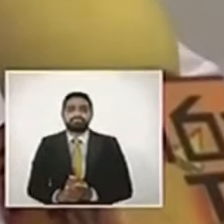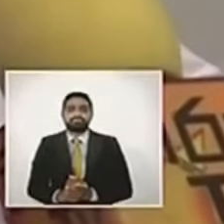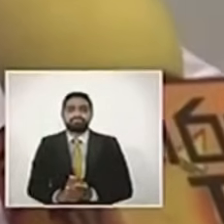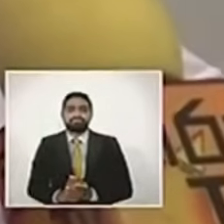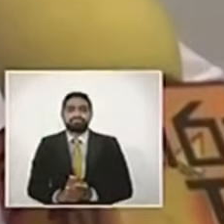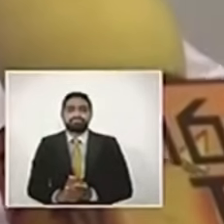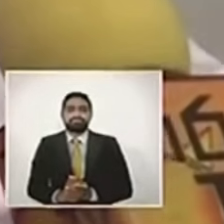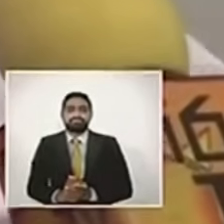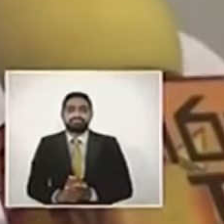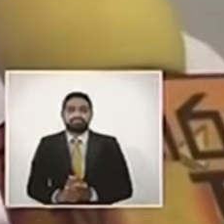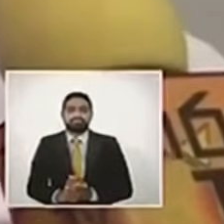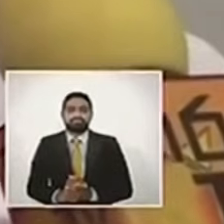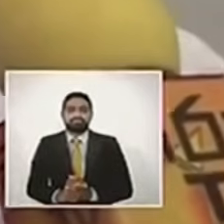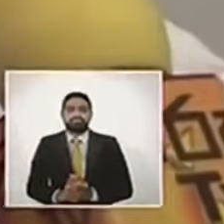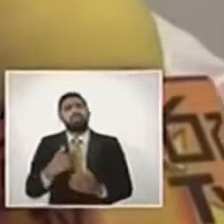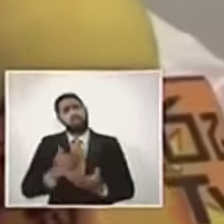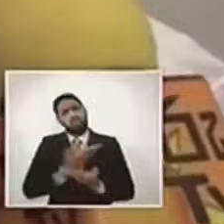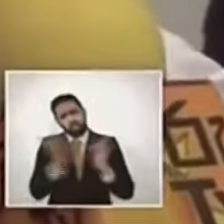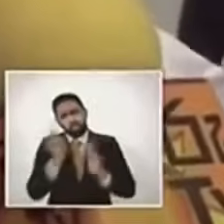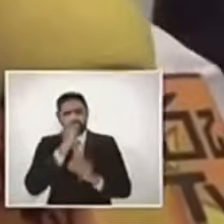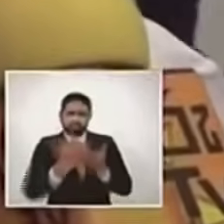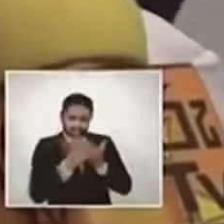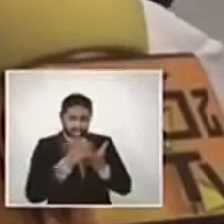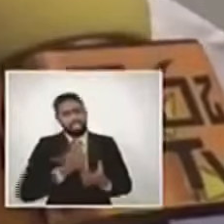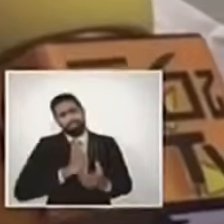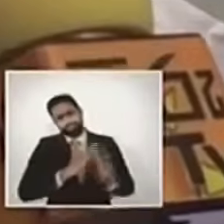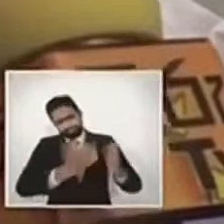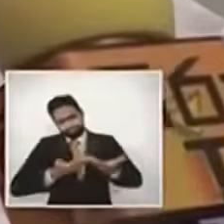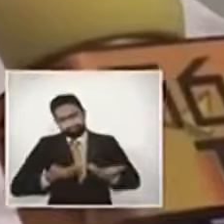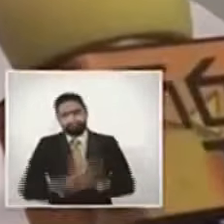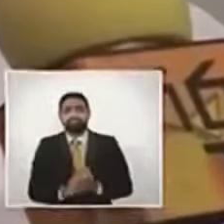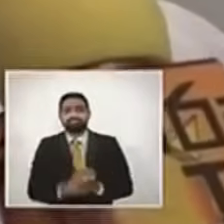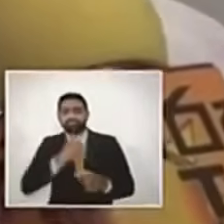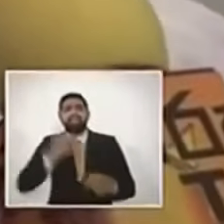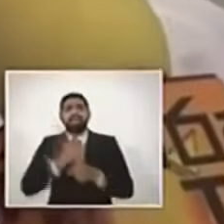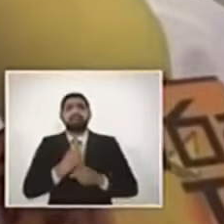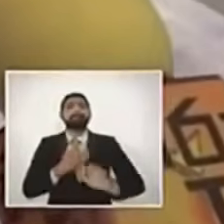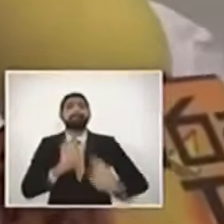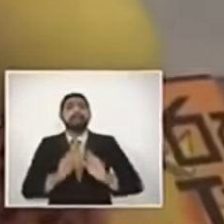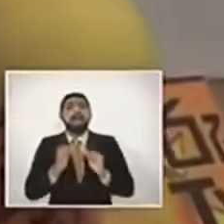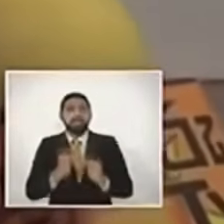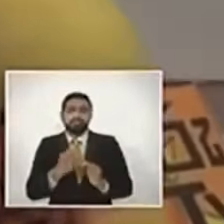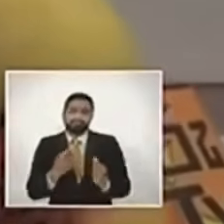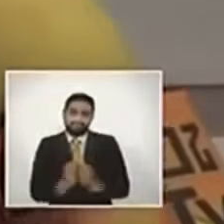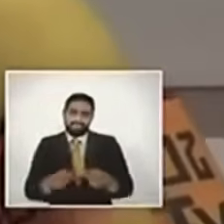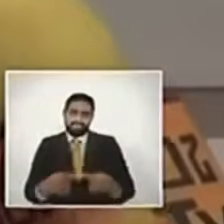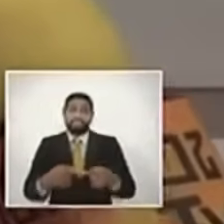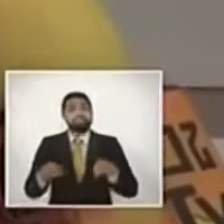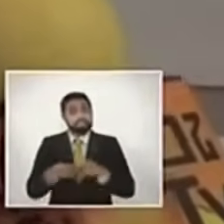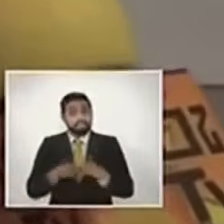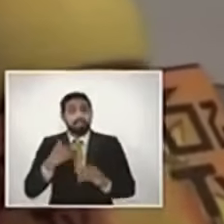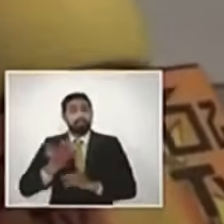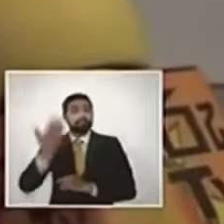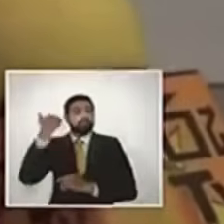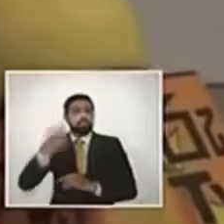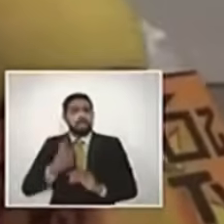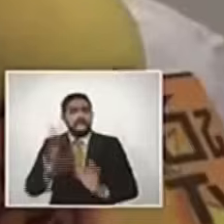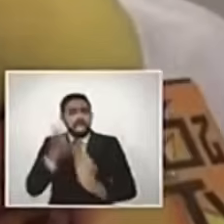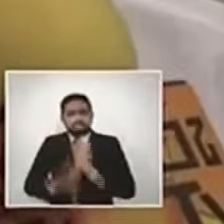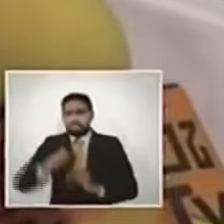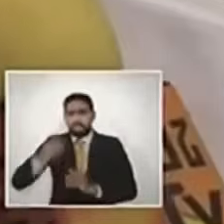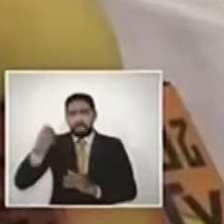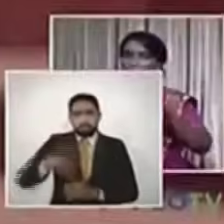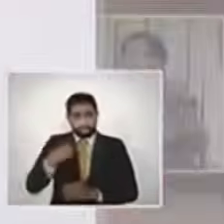anyone come. The question is who will control the government. We need to realize the shortcomings of the past and do the needful.